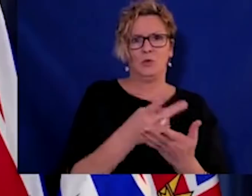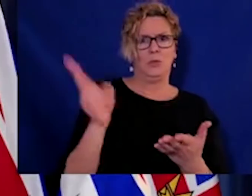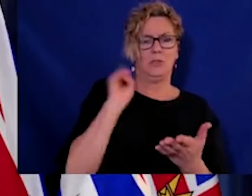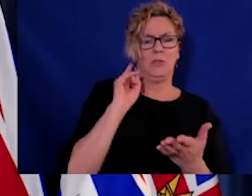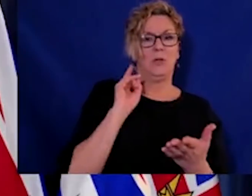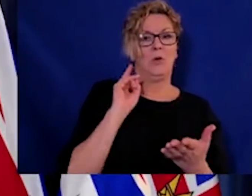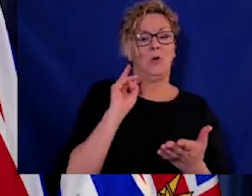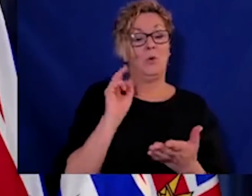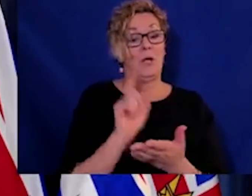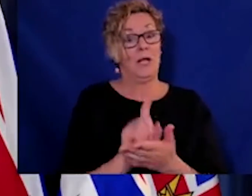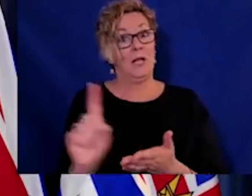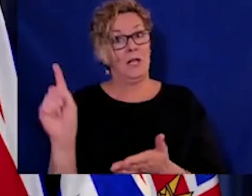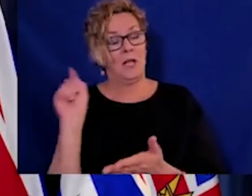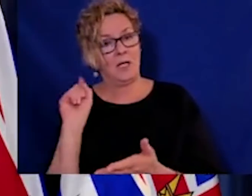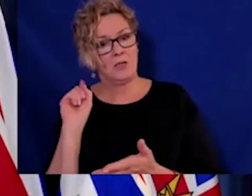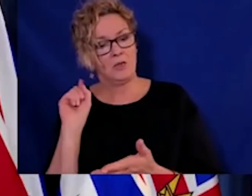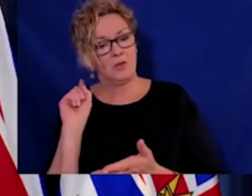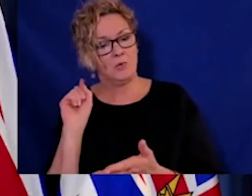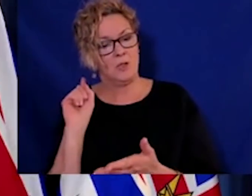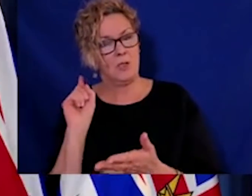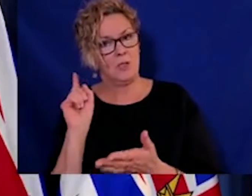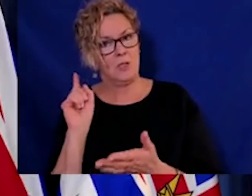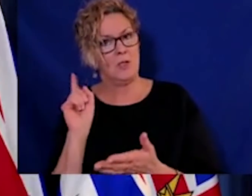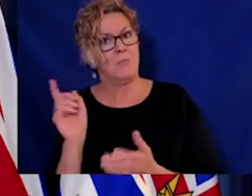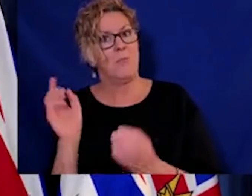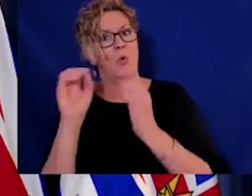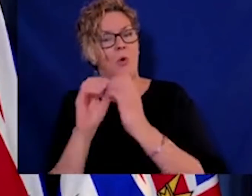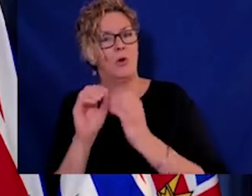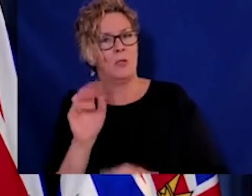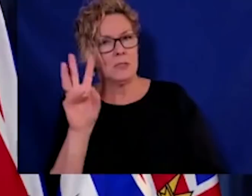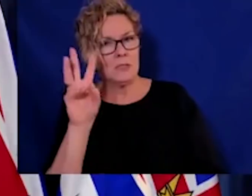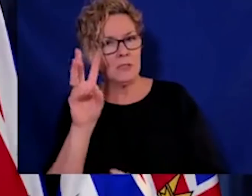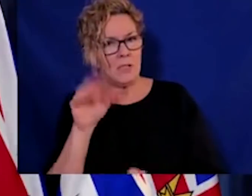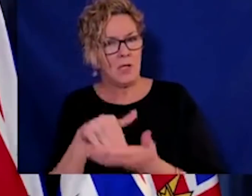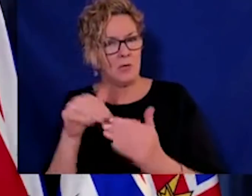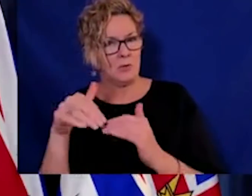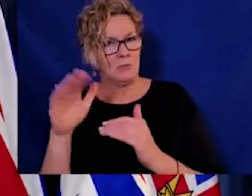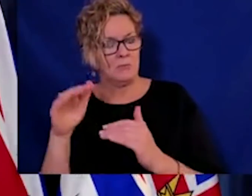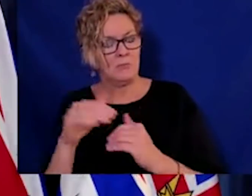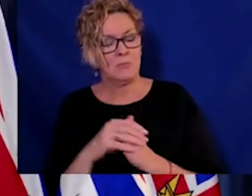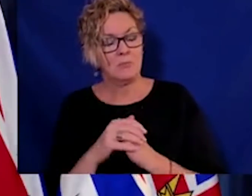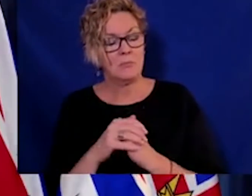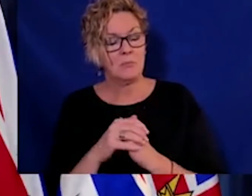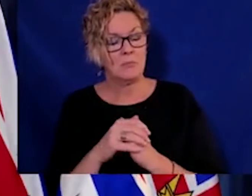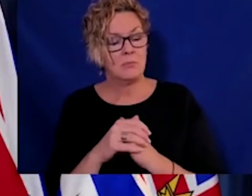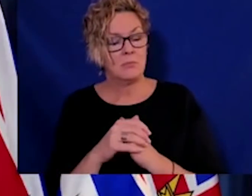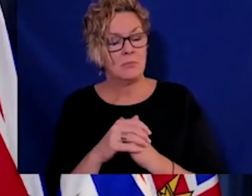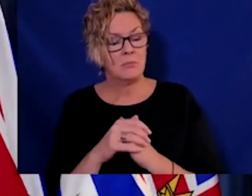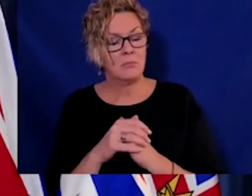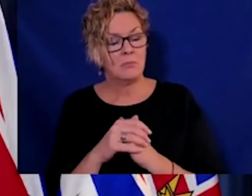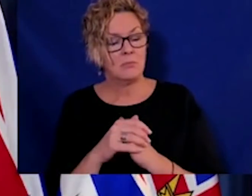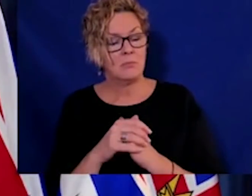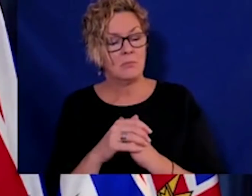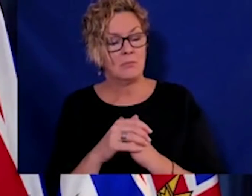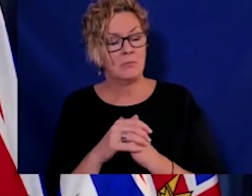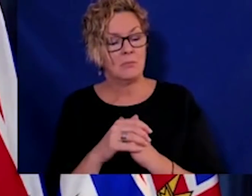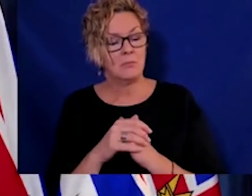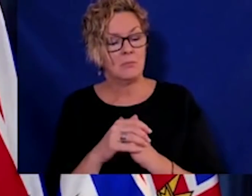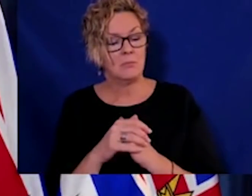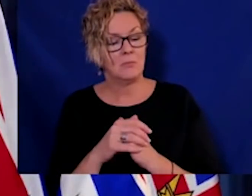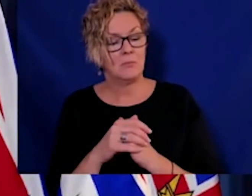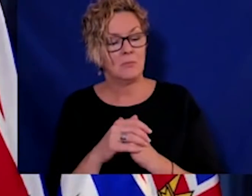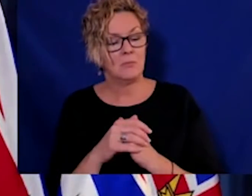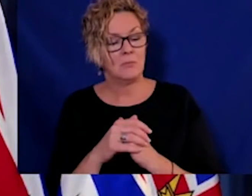6,691 surgeries, which is a number that we expect to rise when the final numbers are accounted for. I might